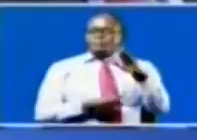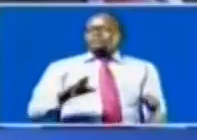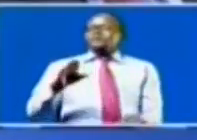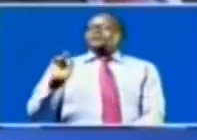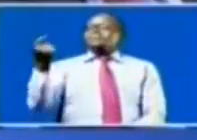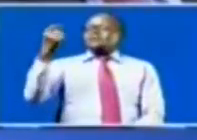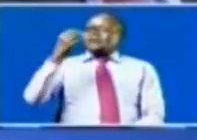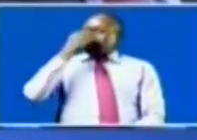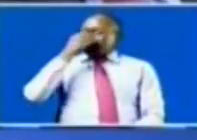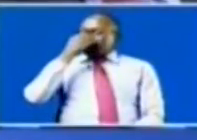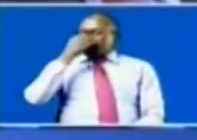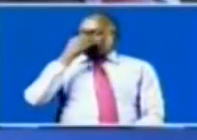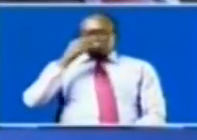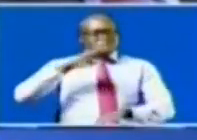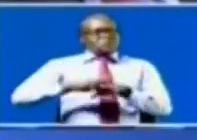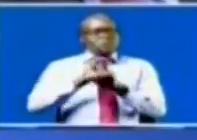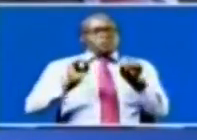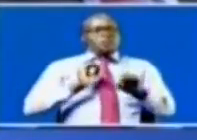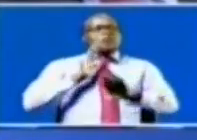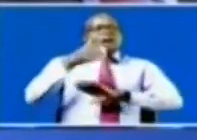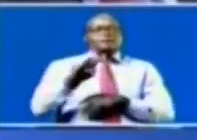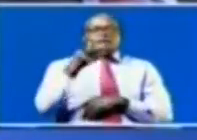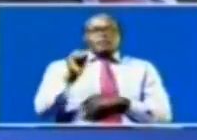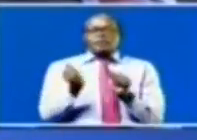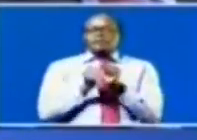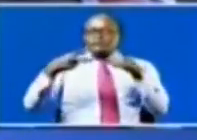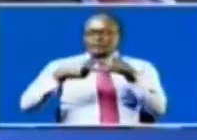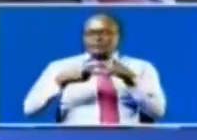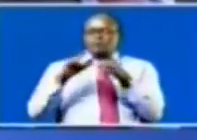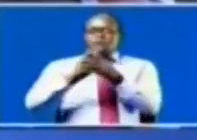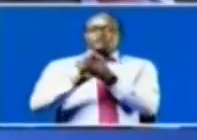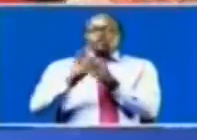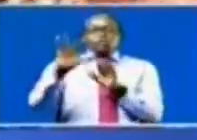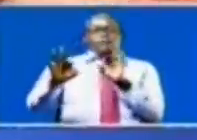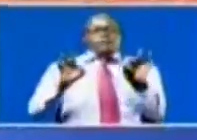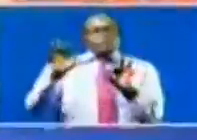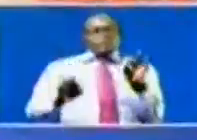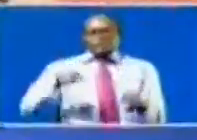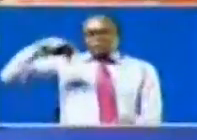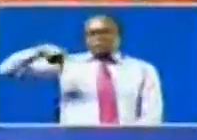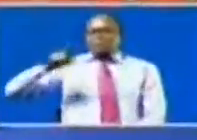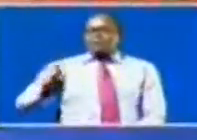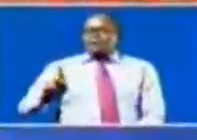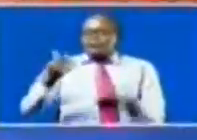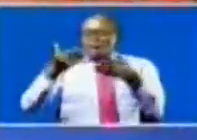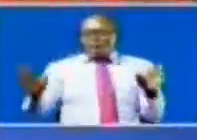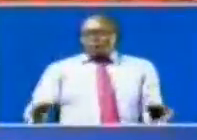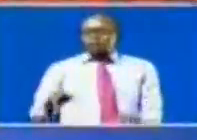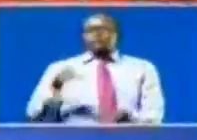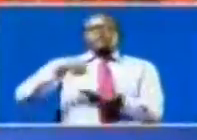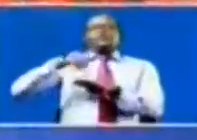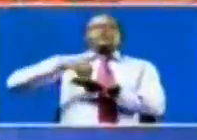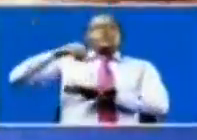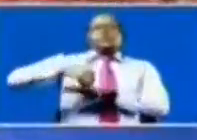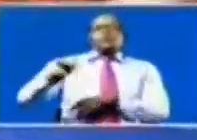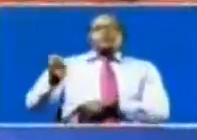William Ruto has not been rosy since the 2017 Jubilee nominations, where Peter Kenneth lost to Mike Sonko for